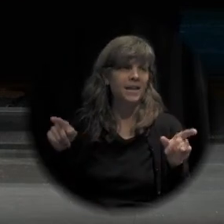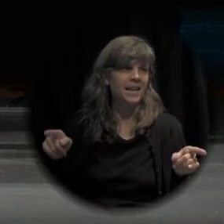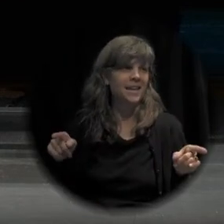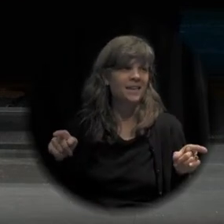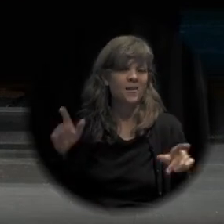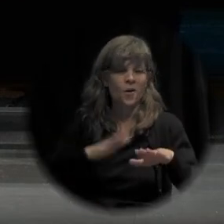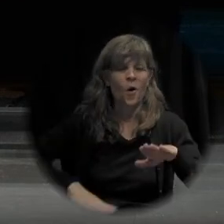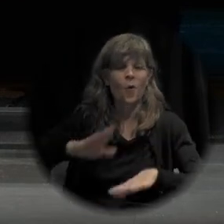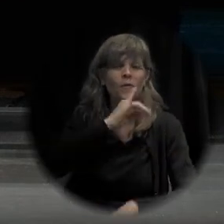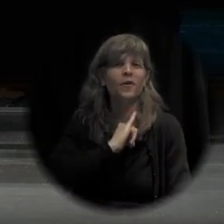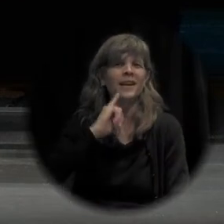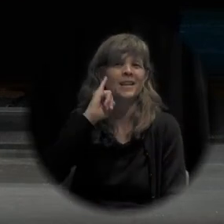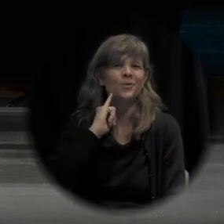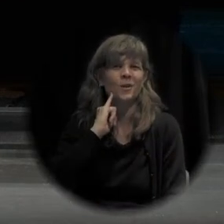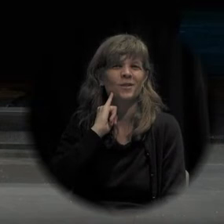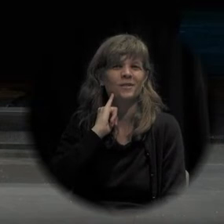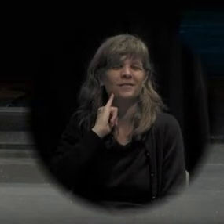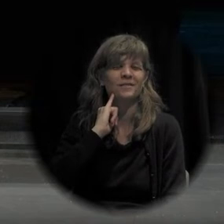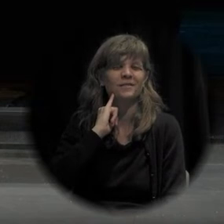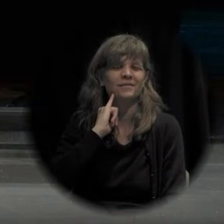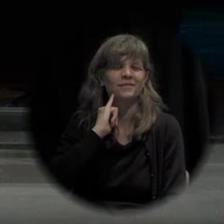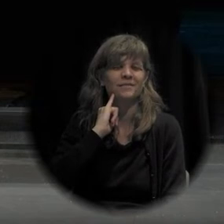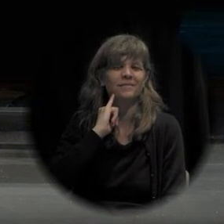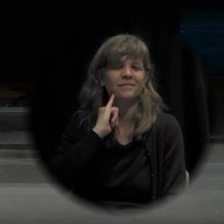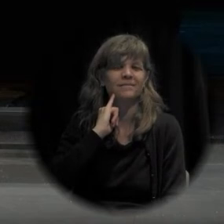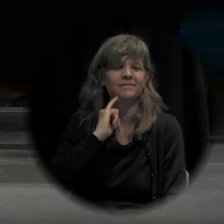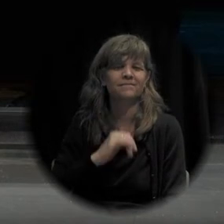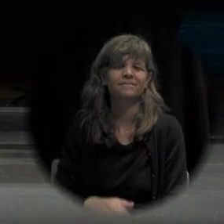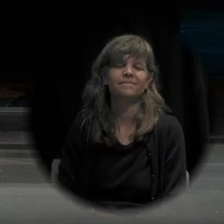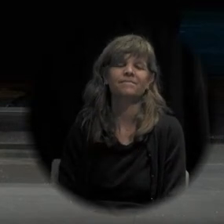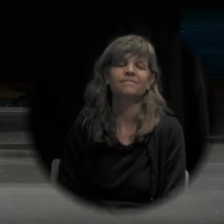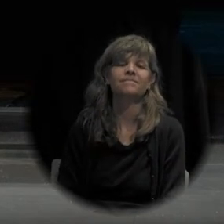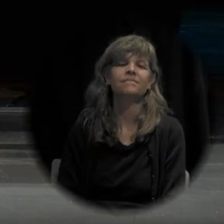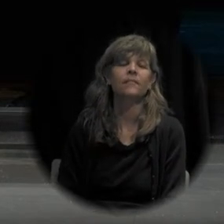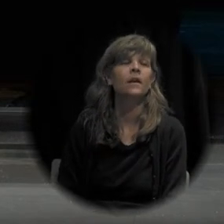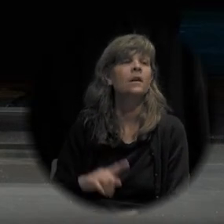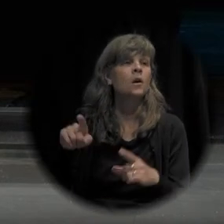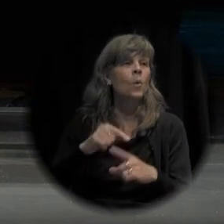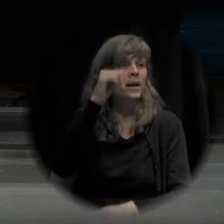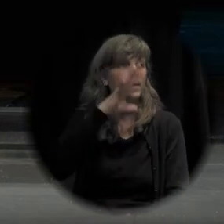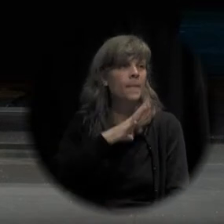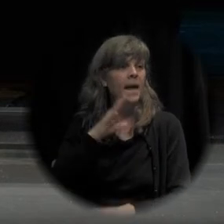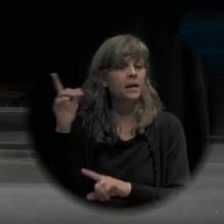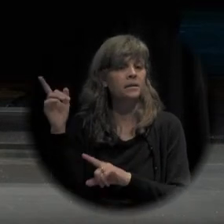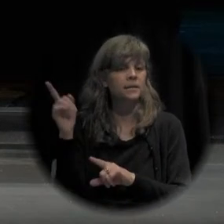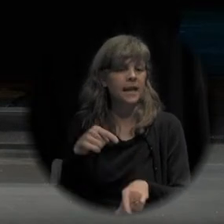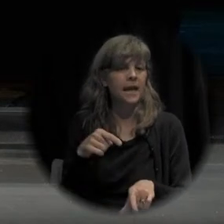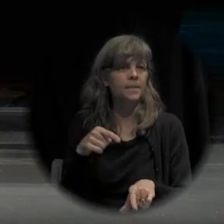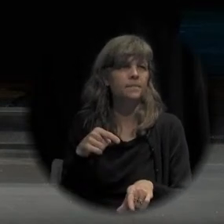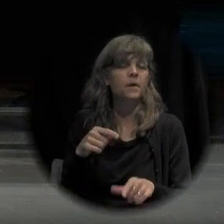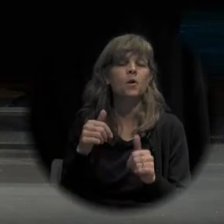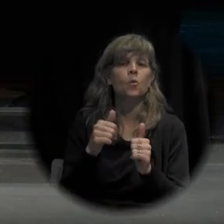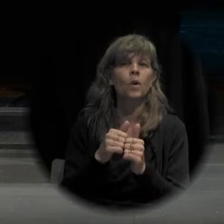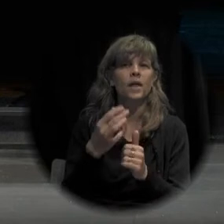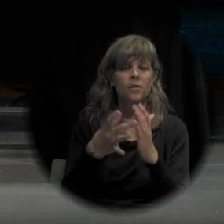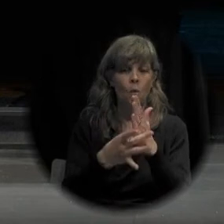his head. The man of God comes, dumps oil on the king's head, and that means this is the king. This is the guy God chooses. When he